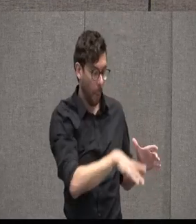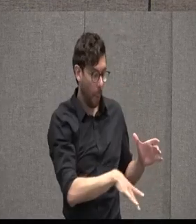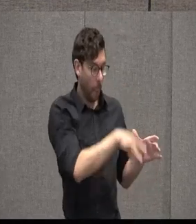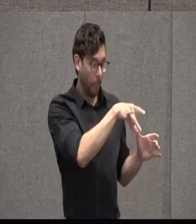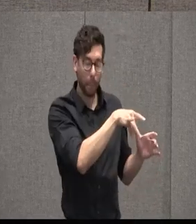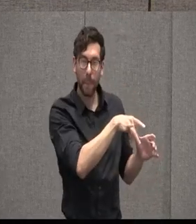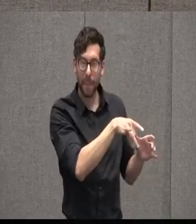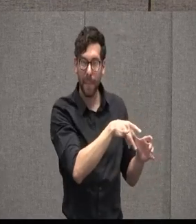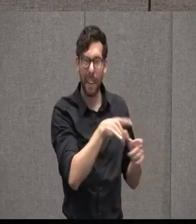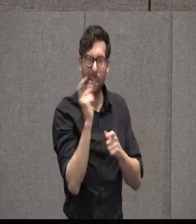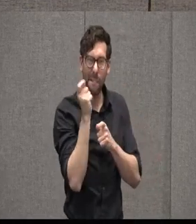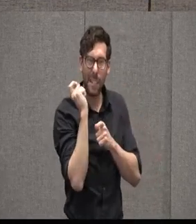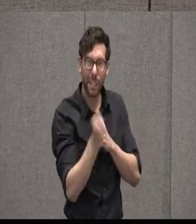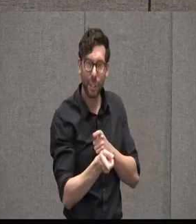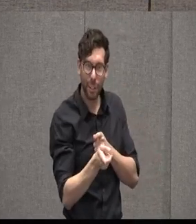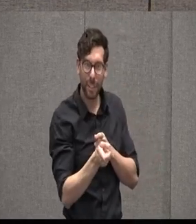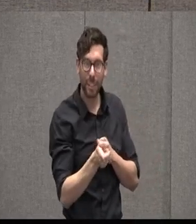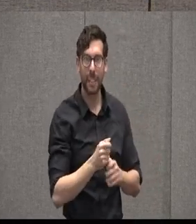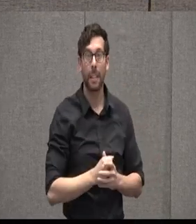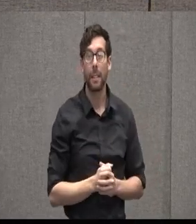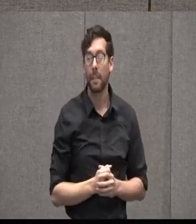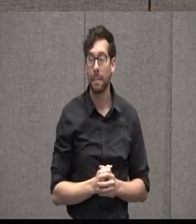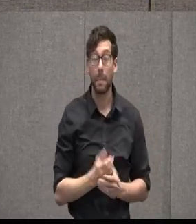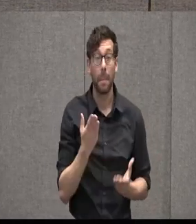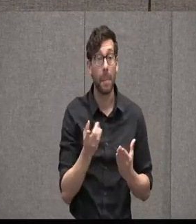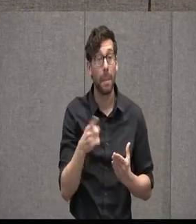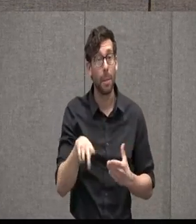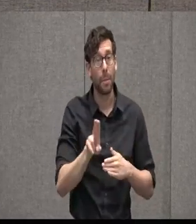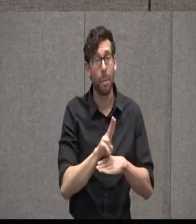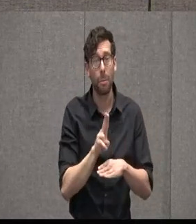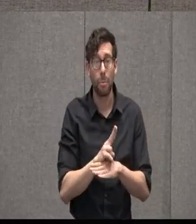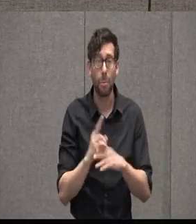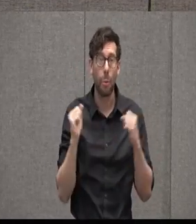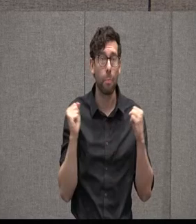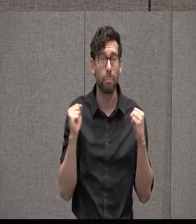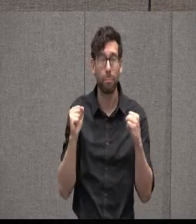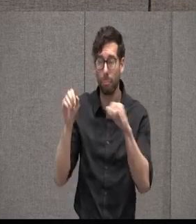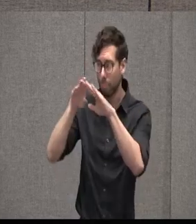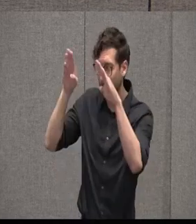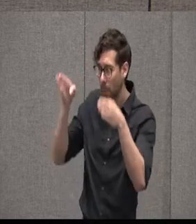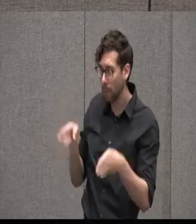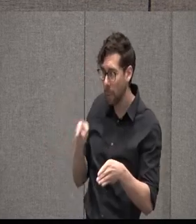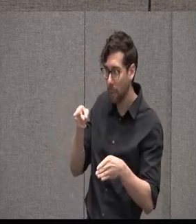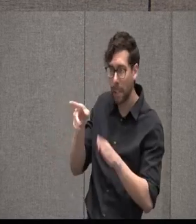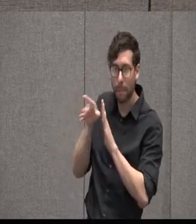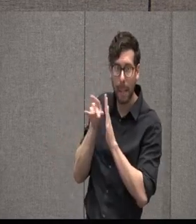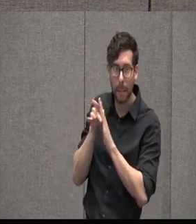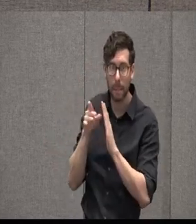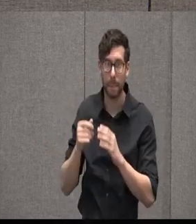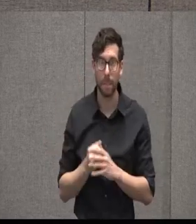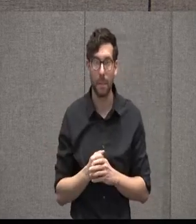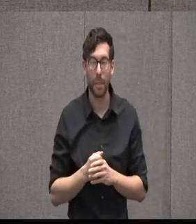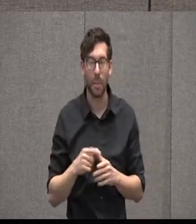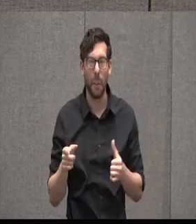Look around and see if you can find a magnet. So I'm gonna go in, and I got a can the first time.